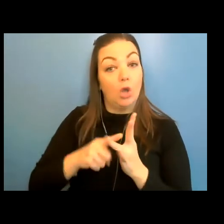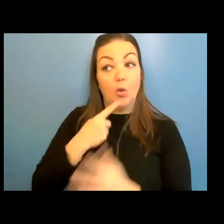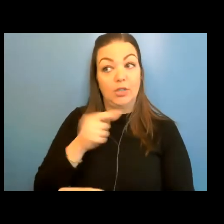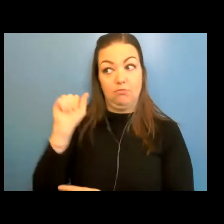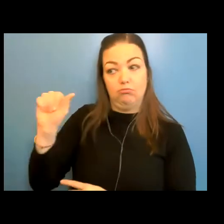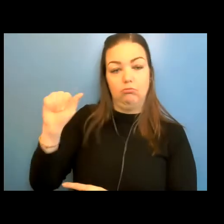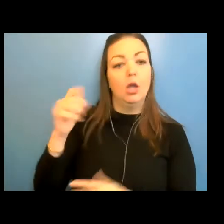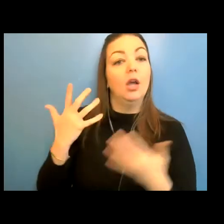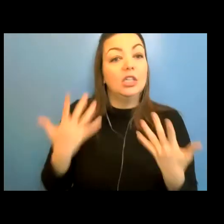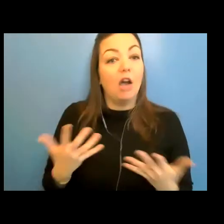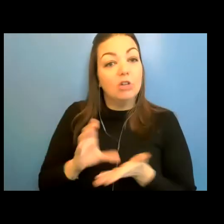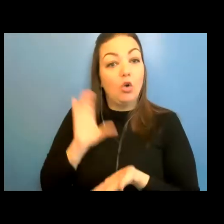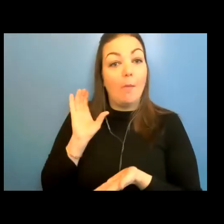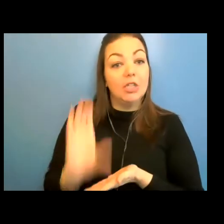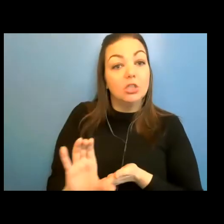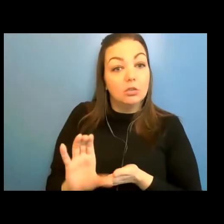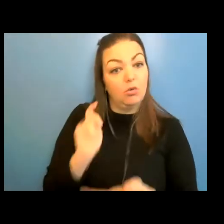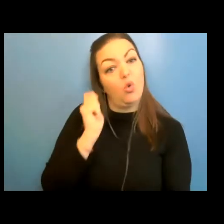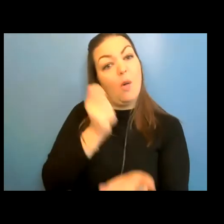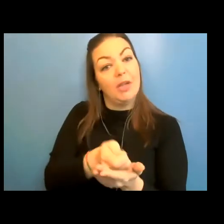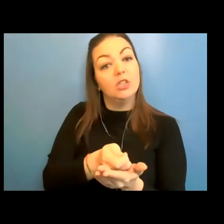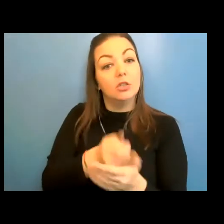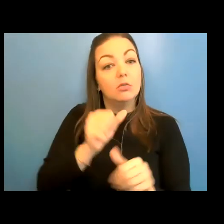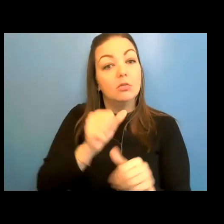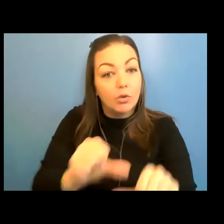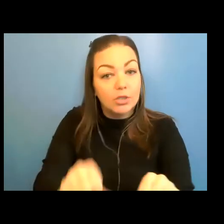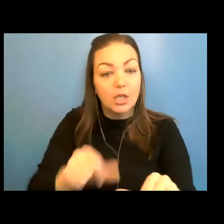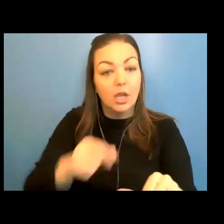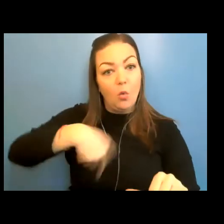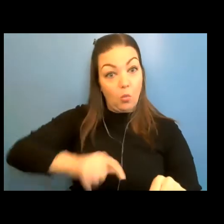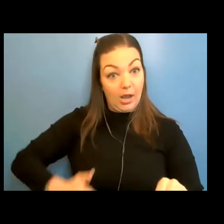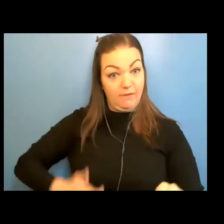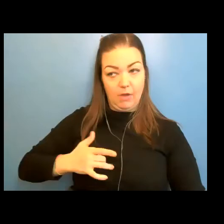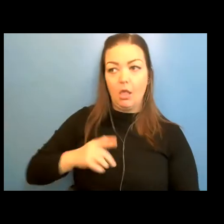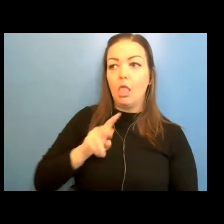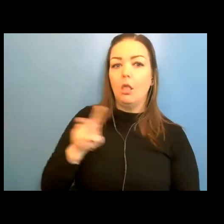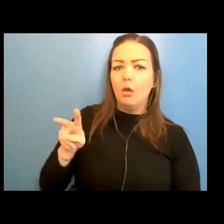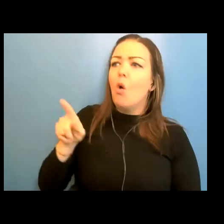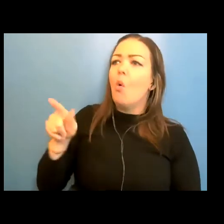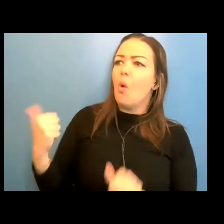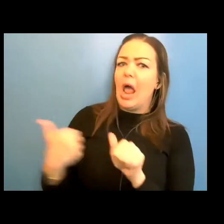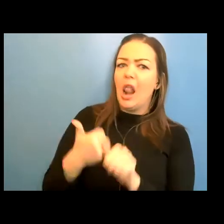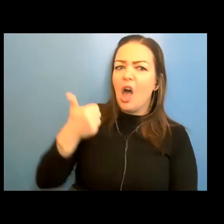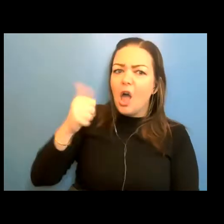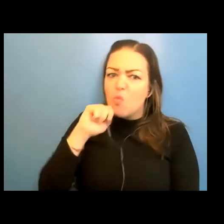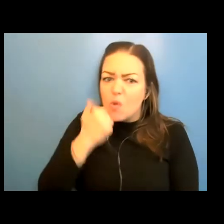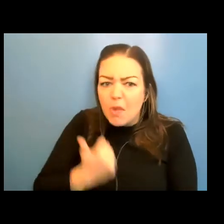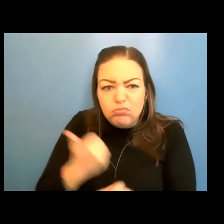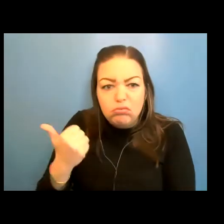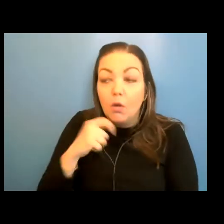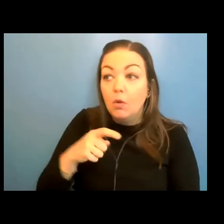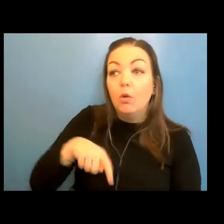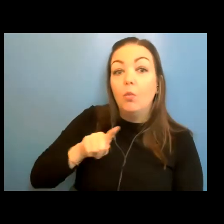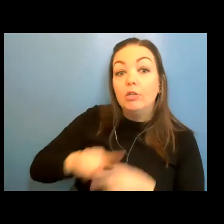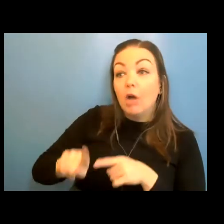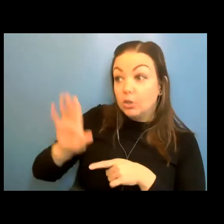process, and as far as this goes, if we think that there's someone, an ally, who could help or support our artists, we try and put them